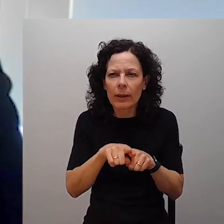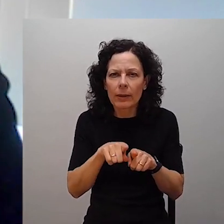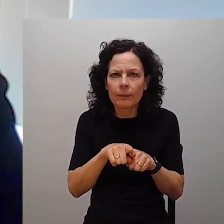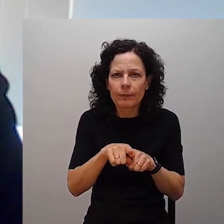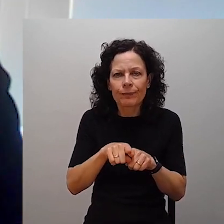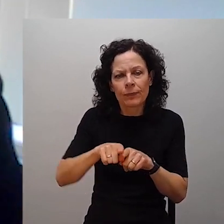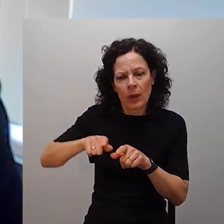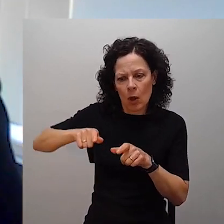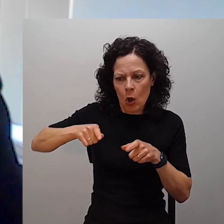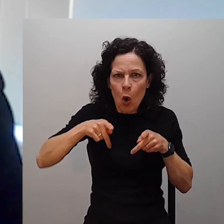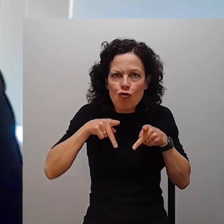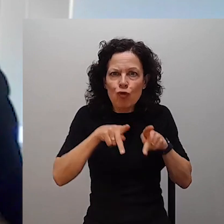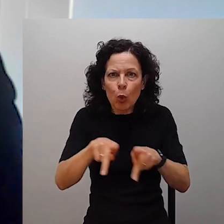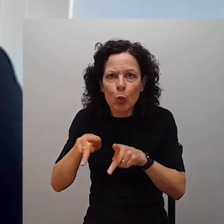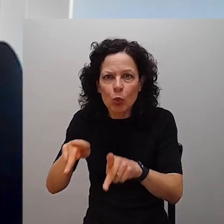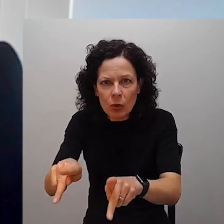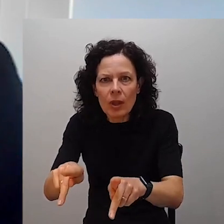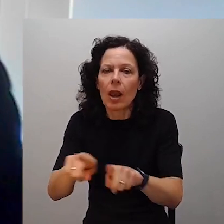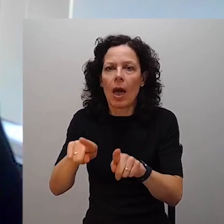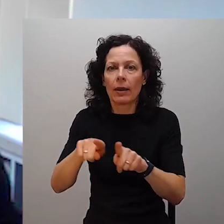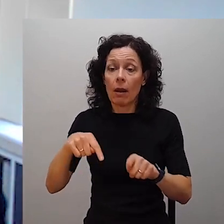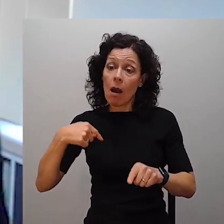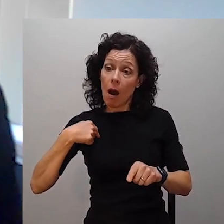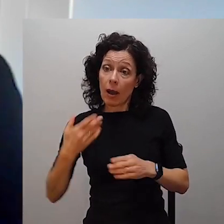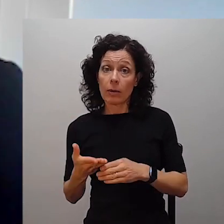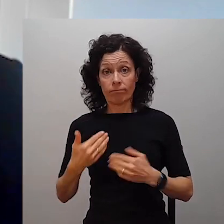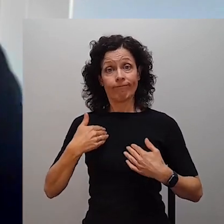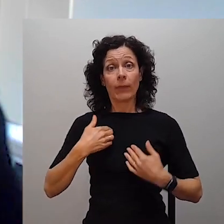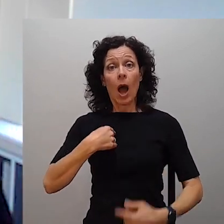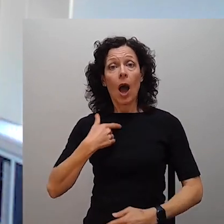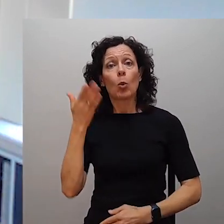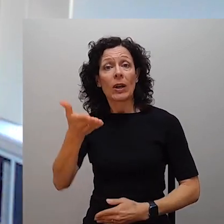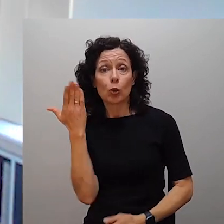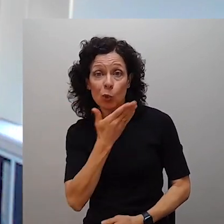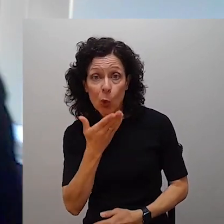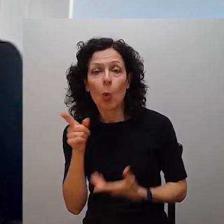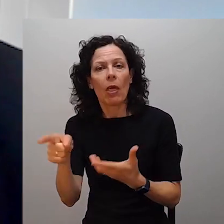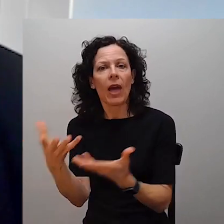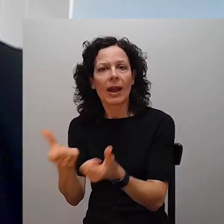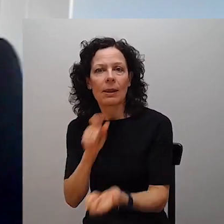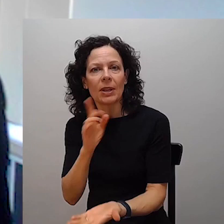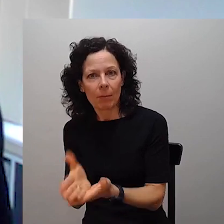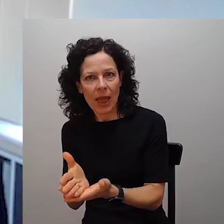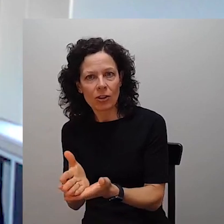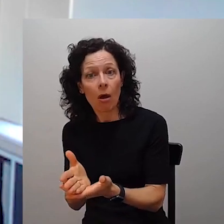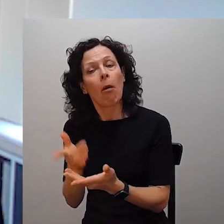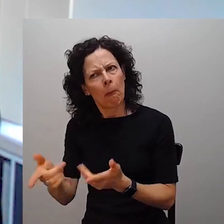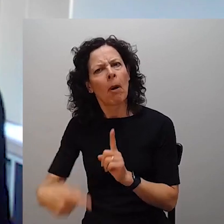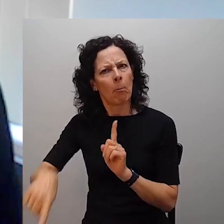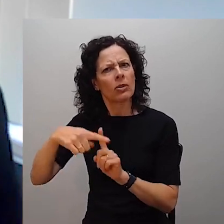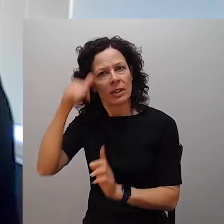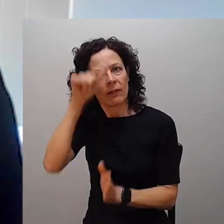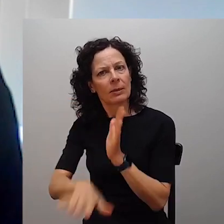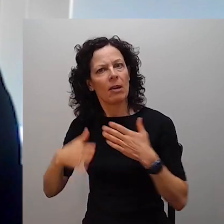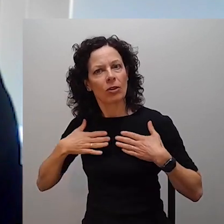channels for people where they feel like, oh, well, I went to a school that signed the pledge and that was a really positive experience, so actually I'm now interested in going